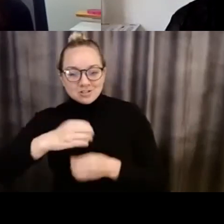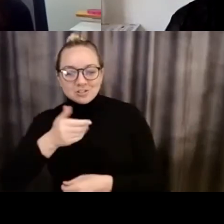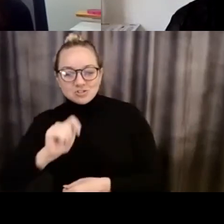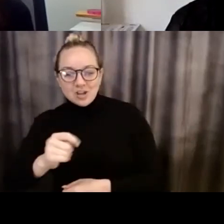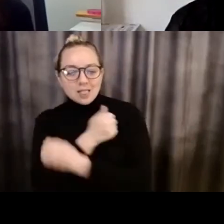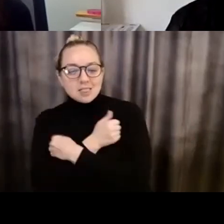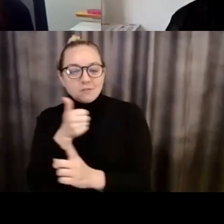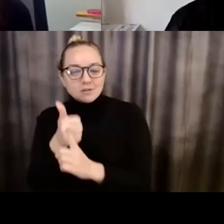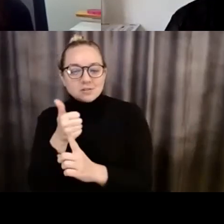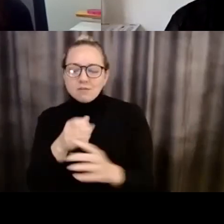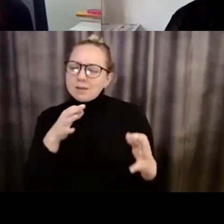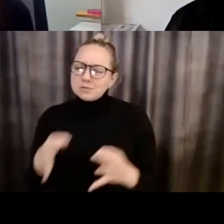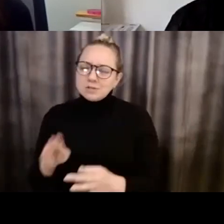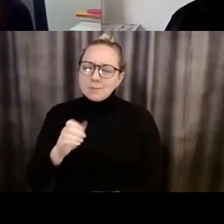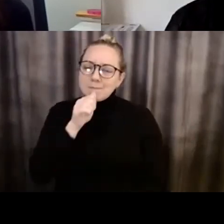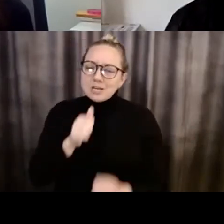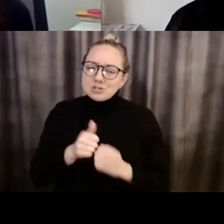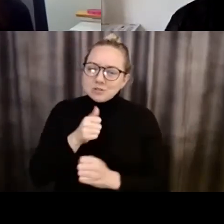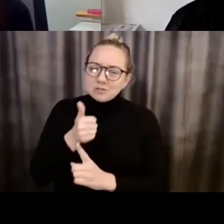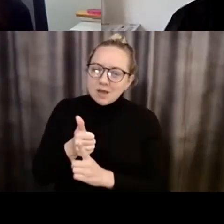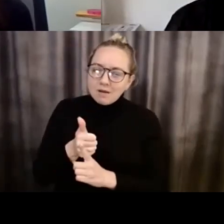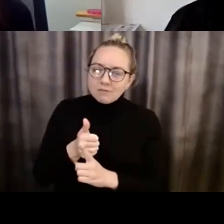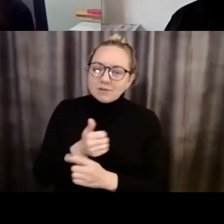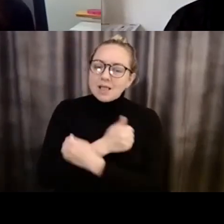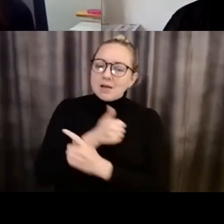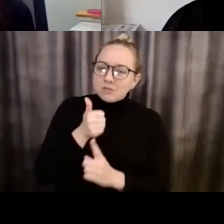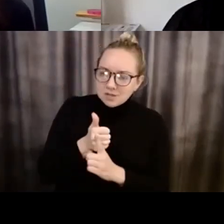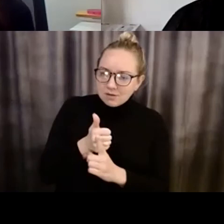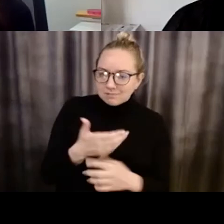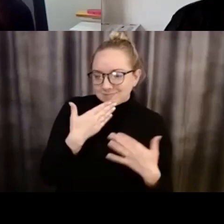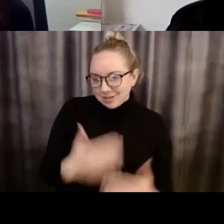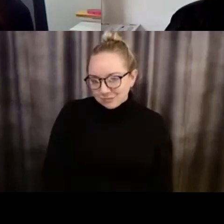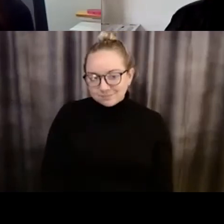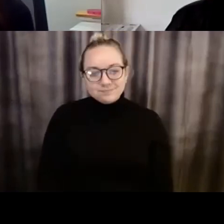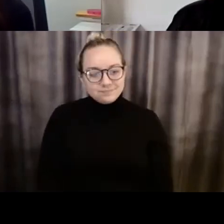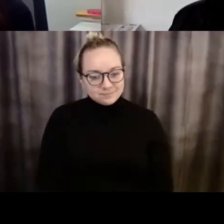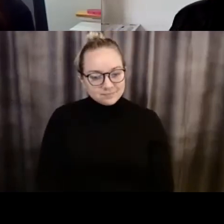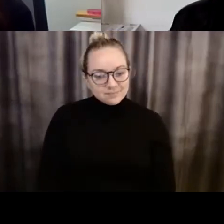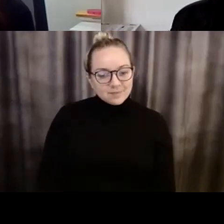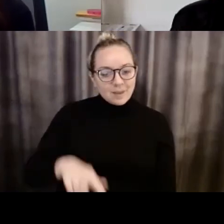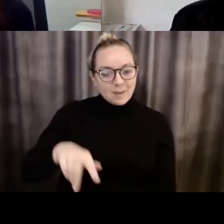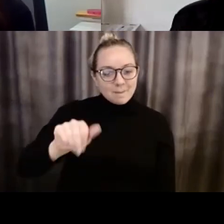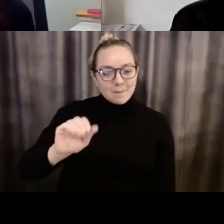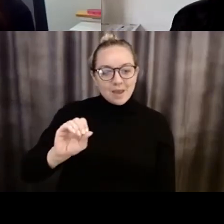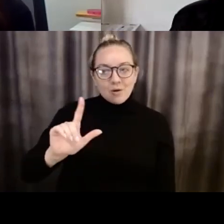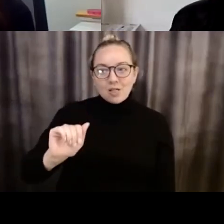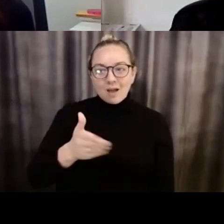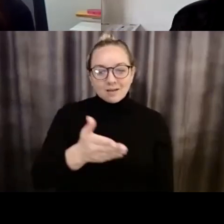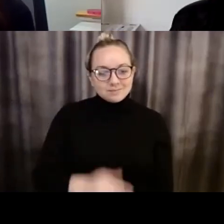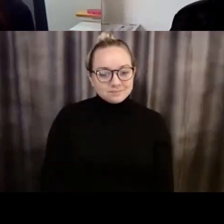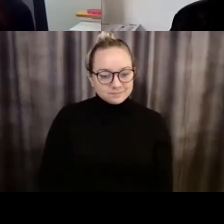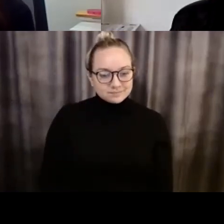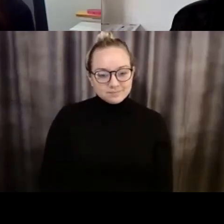with yourself, loving with yourself. Thank you, Jean. Paola? I